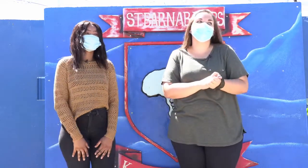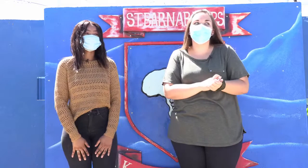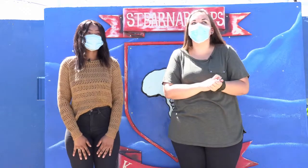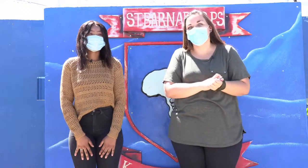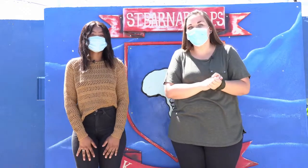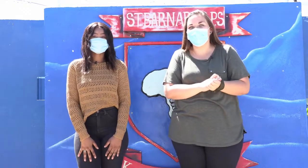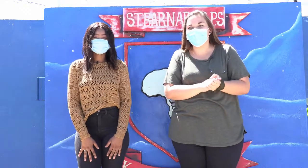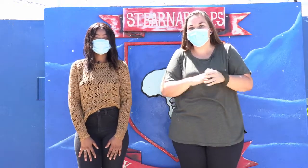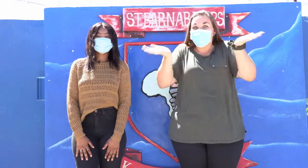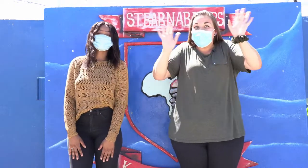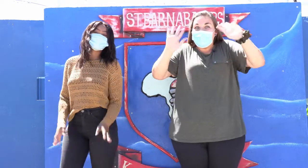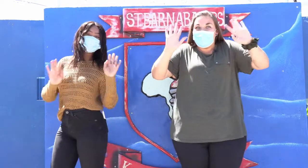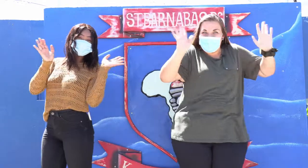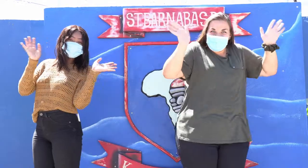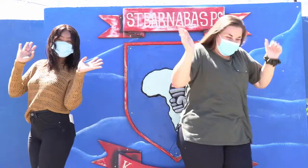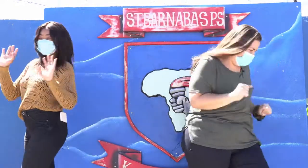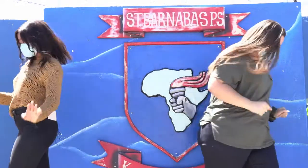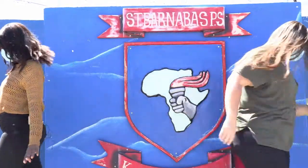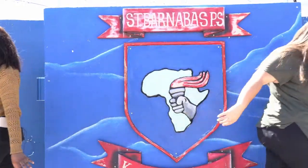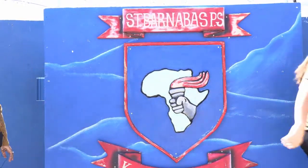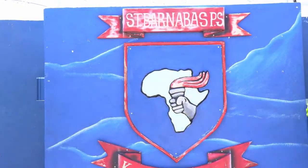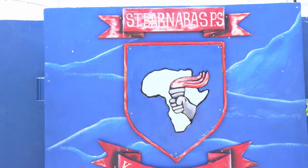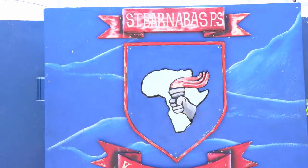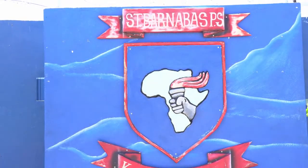head straight into class. Bye! Bye.